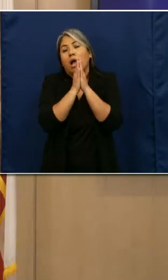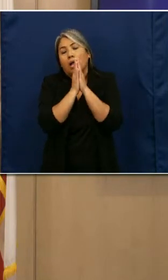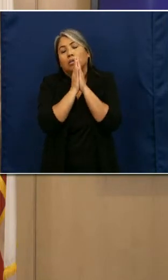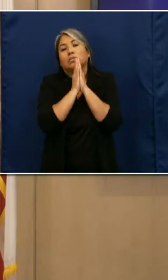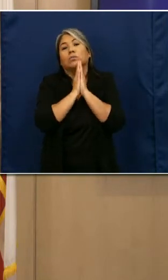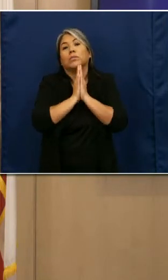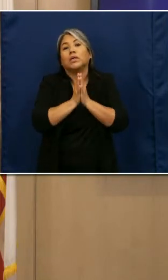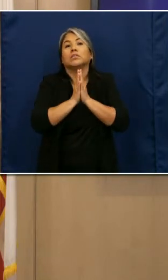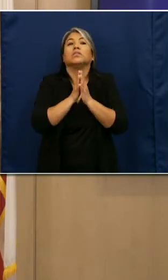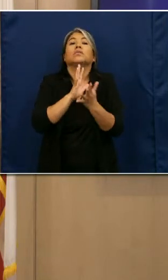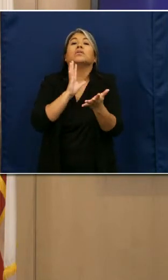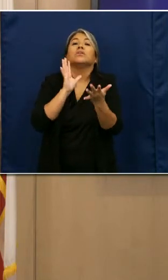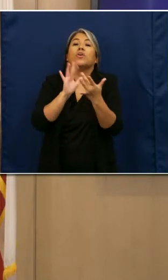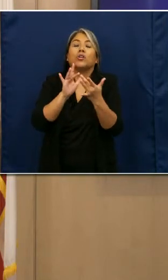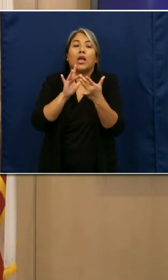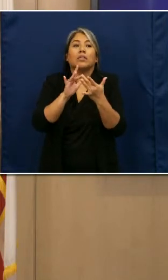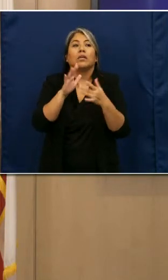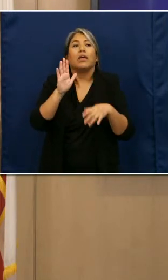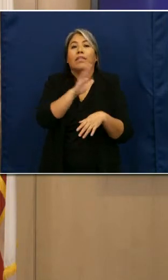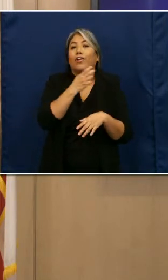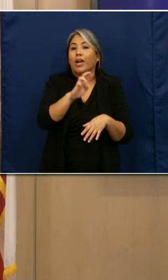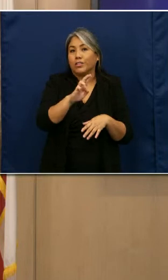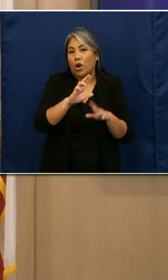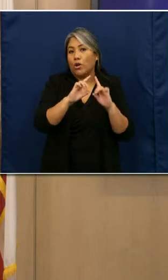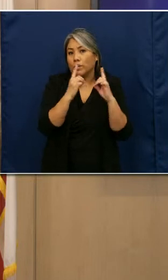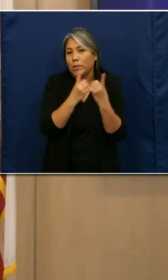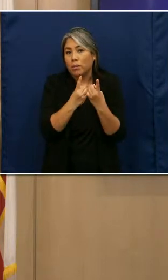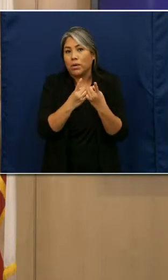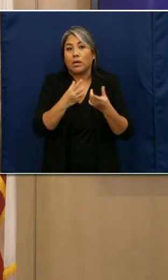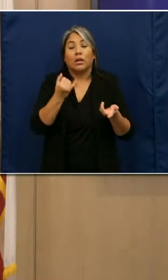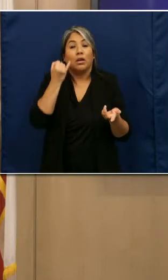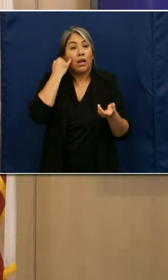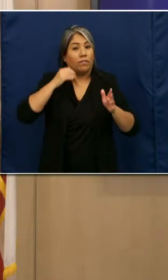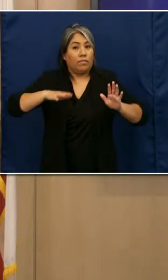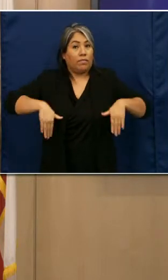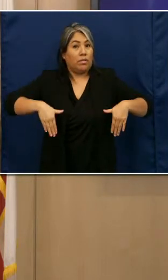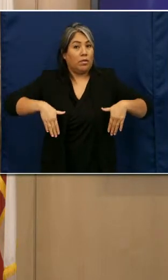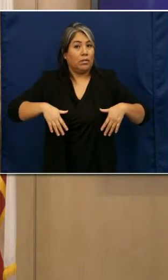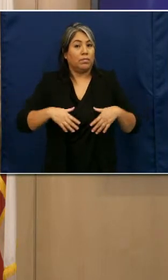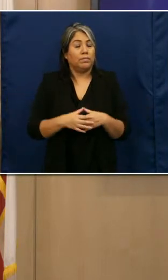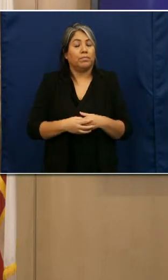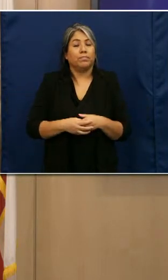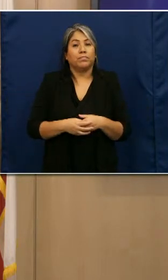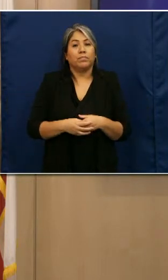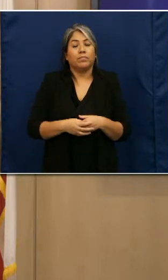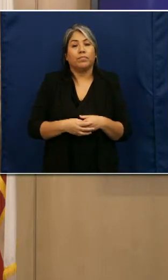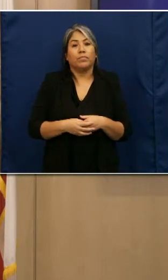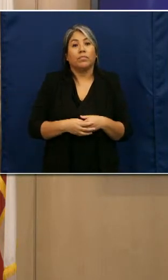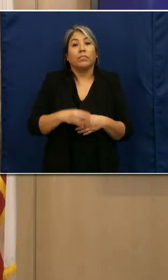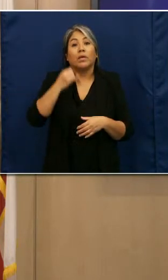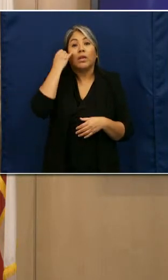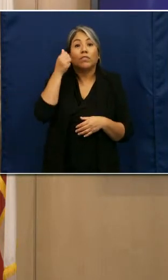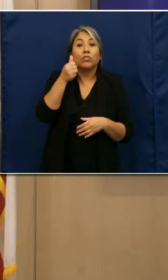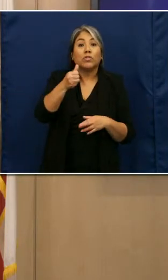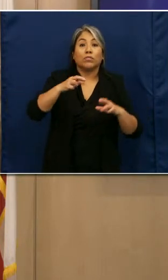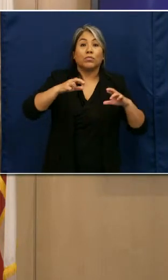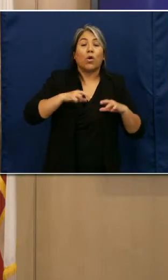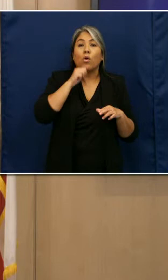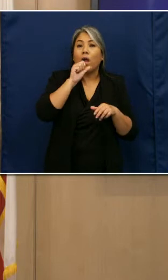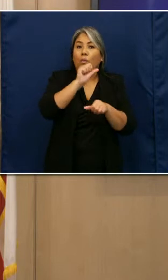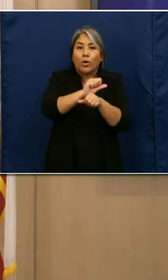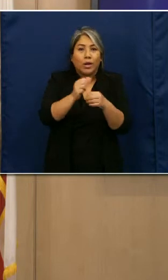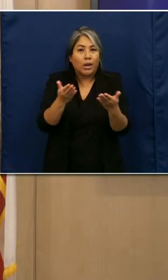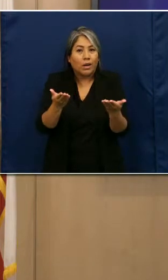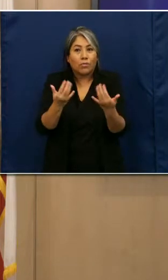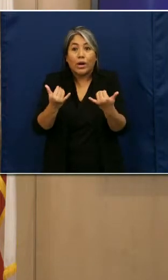consider contacting their HR department if you have not done so already. If you are retired or not working right